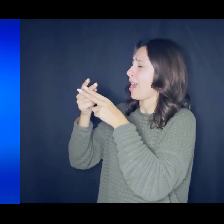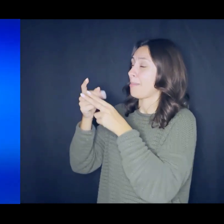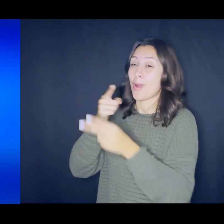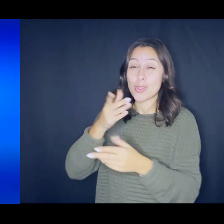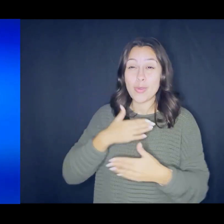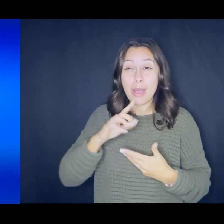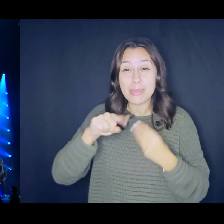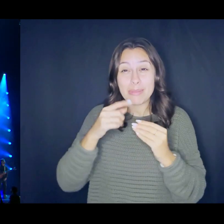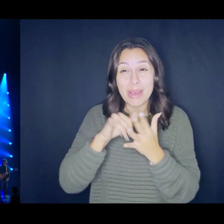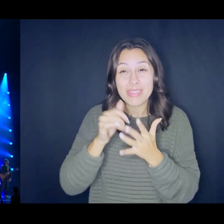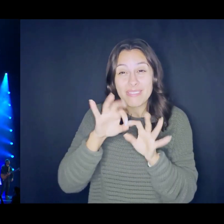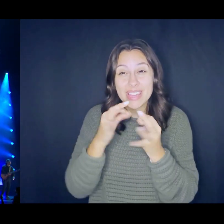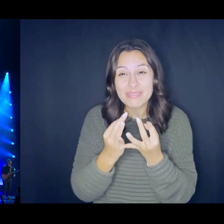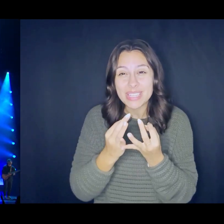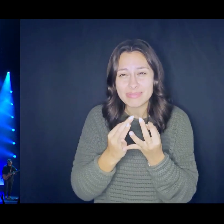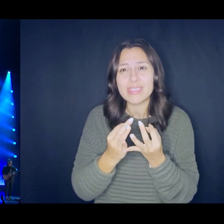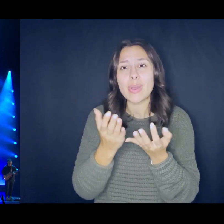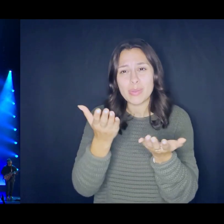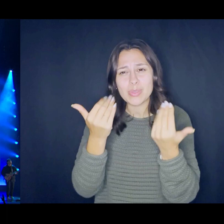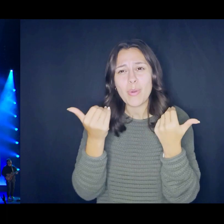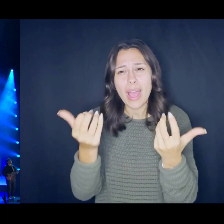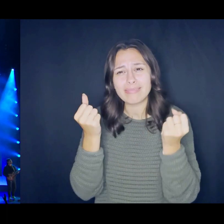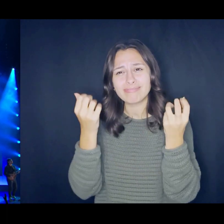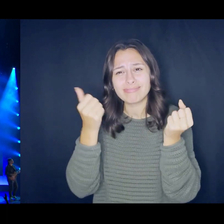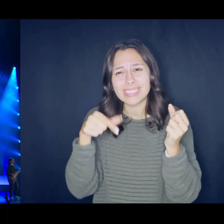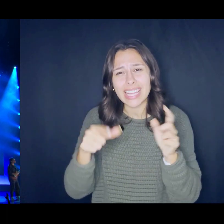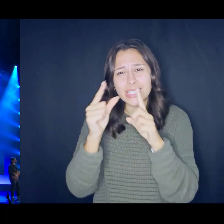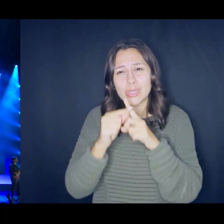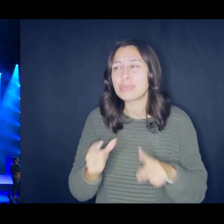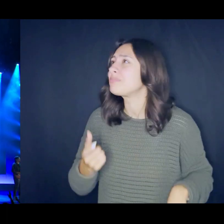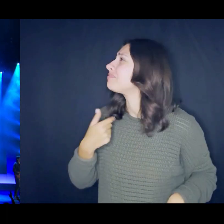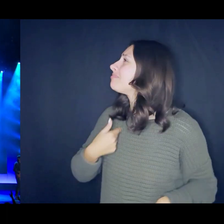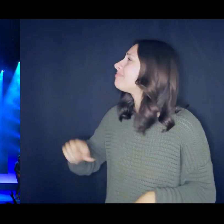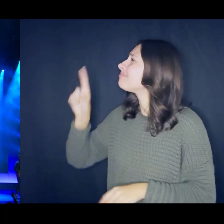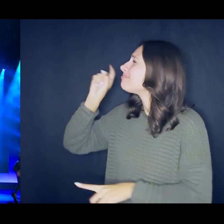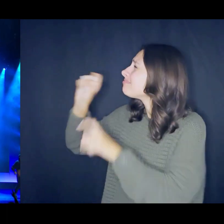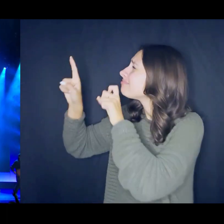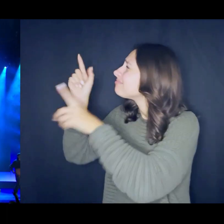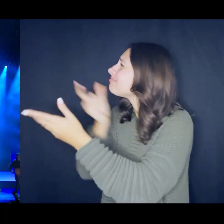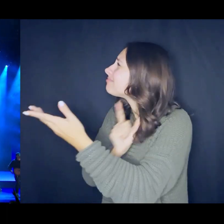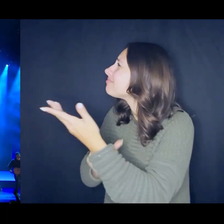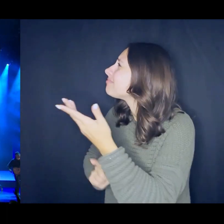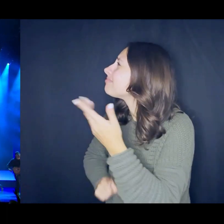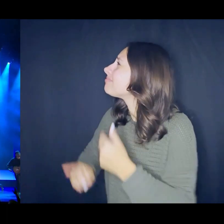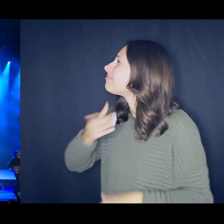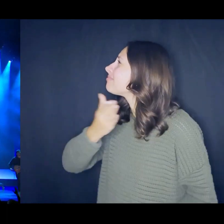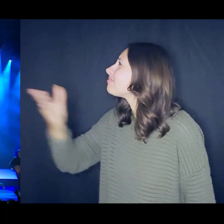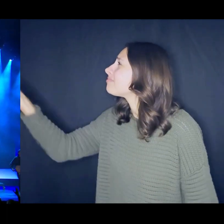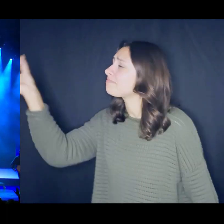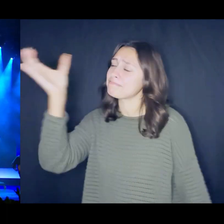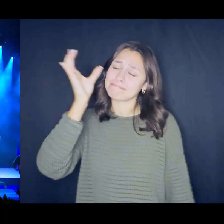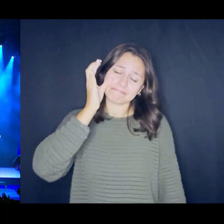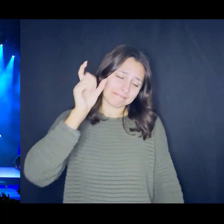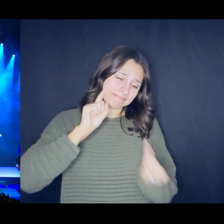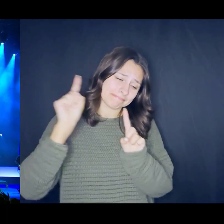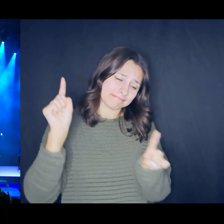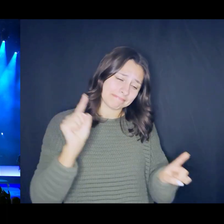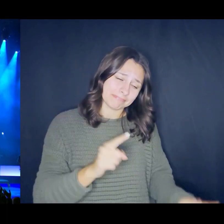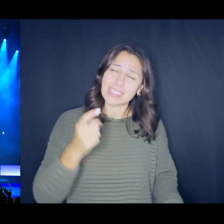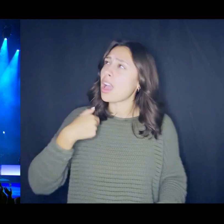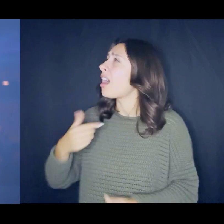words. See, I sought the Lord, and he heard, and he answered. I sought the